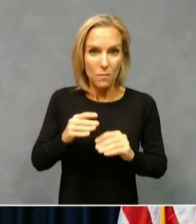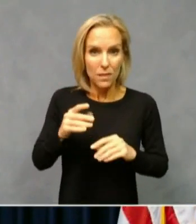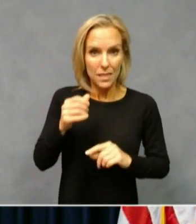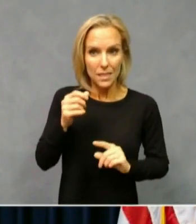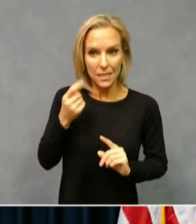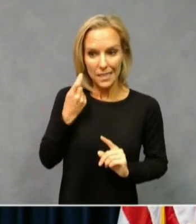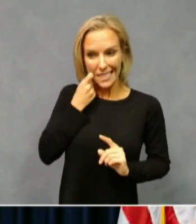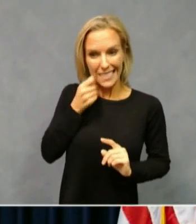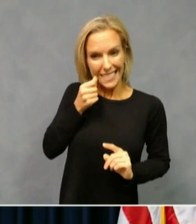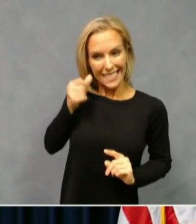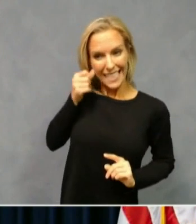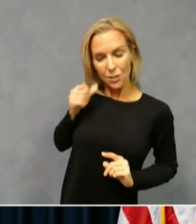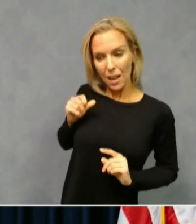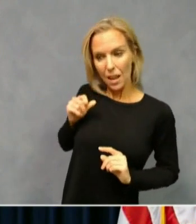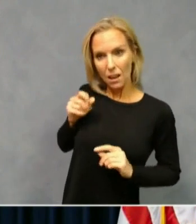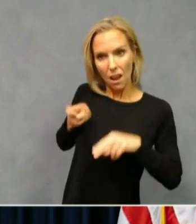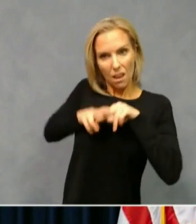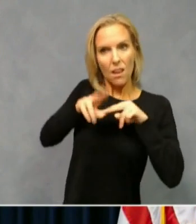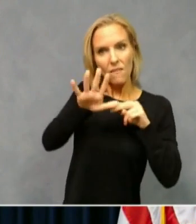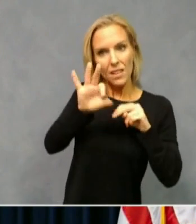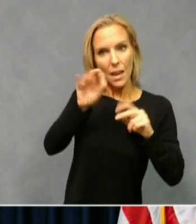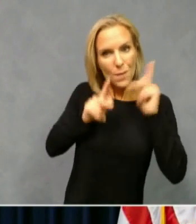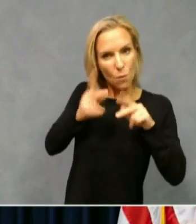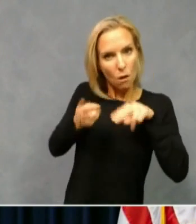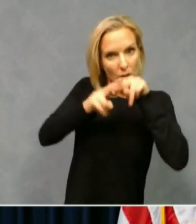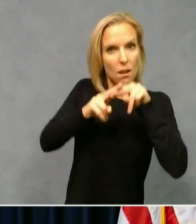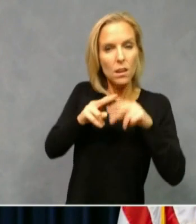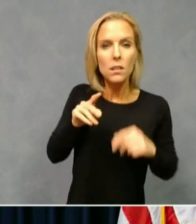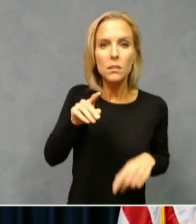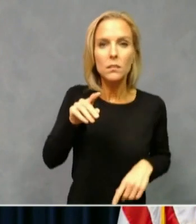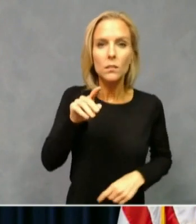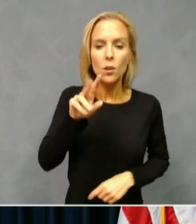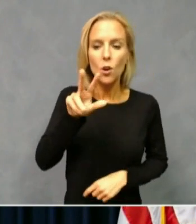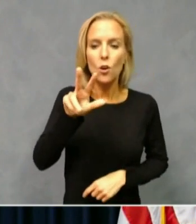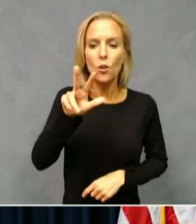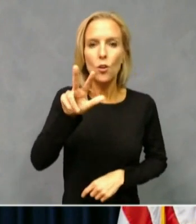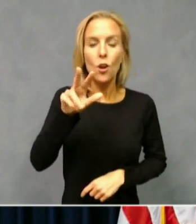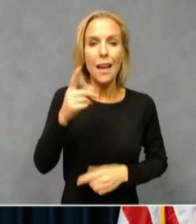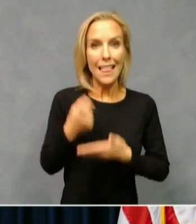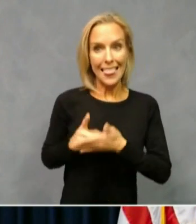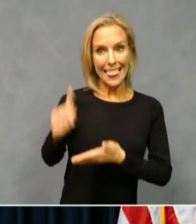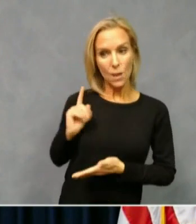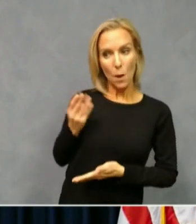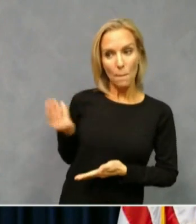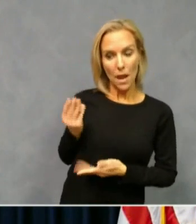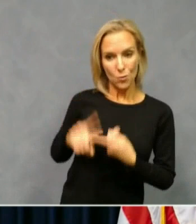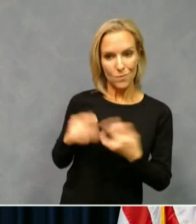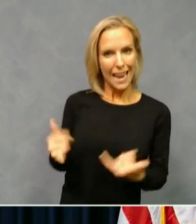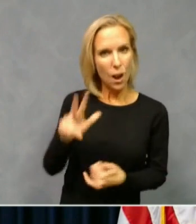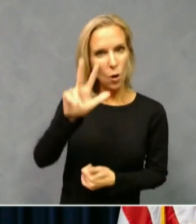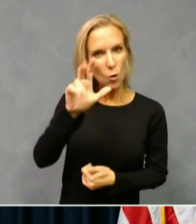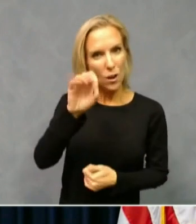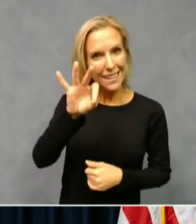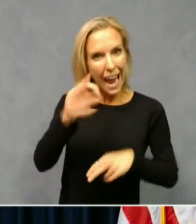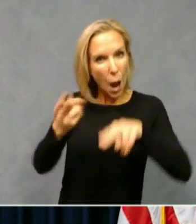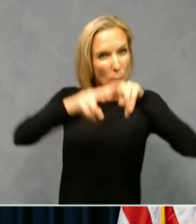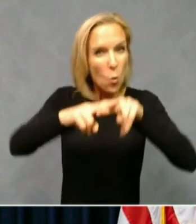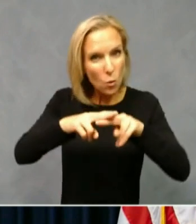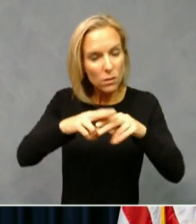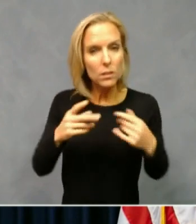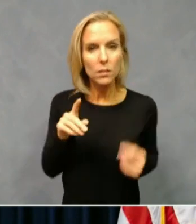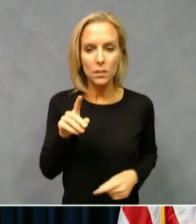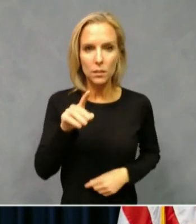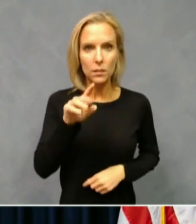yesterday, and 309 since this time last week. We have 360 in the ICU. Again,